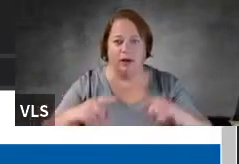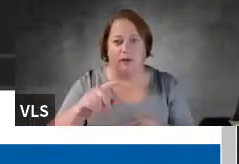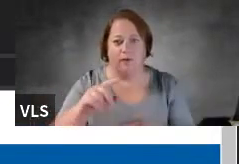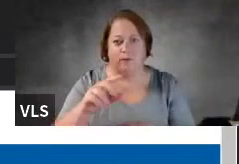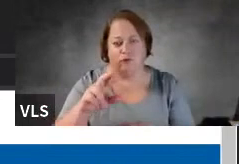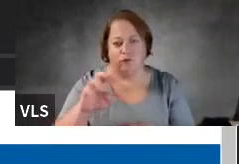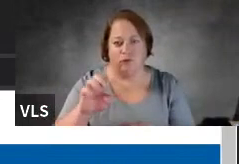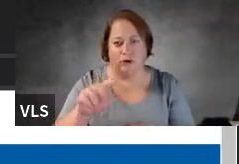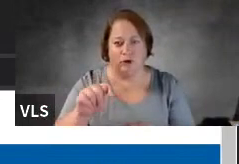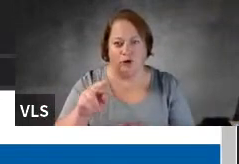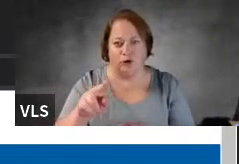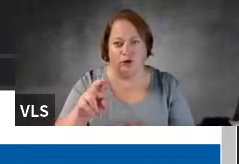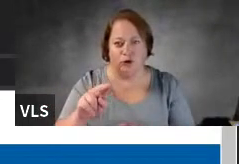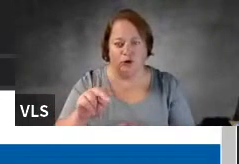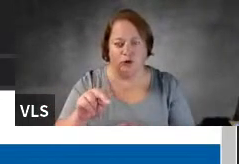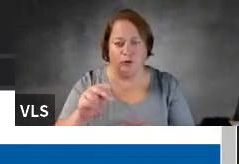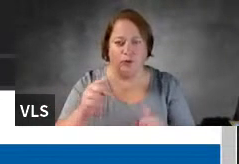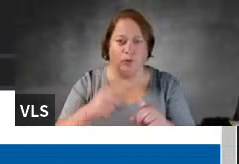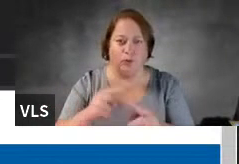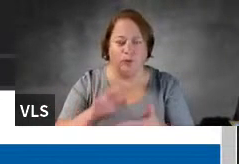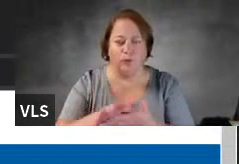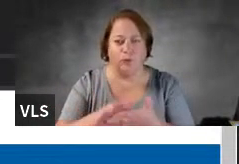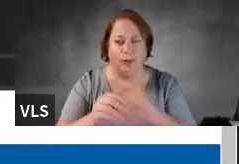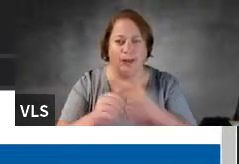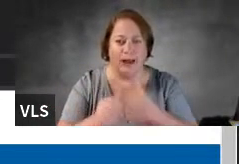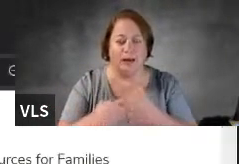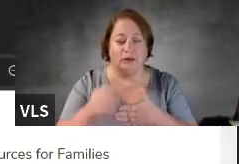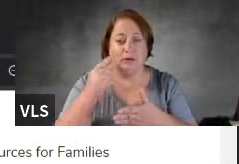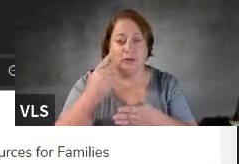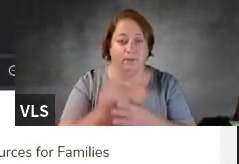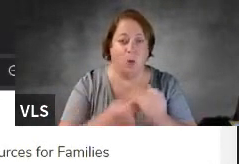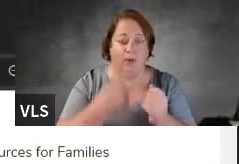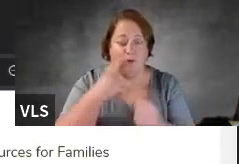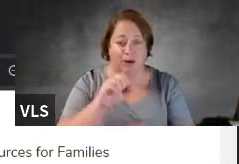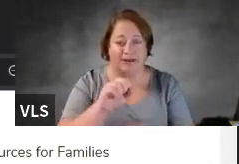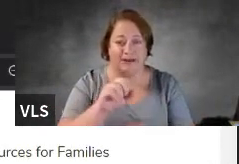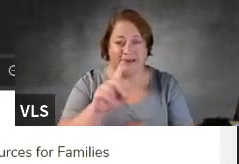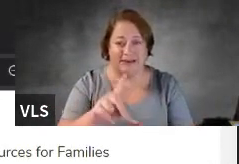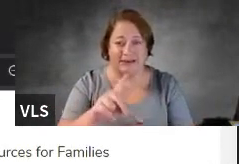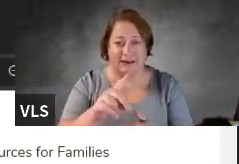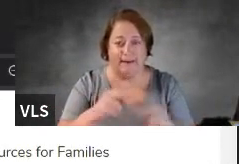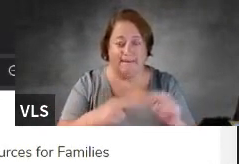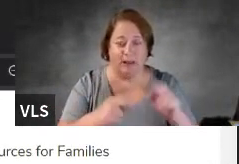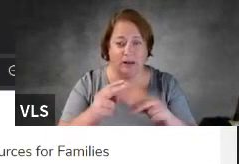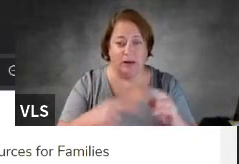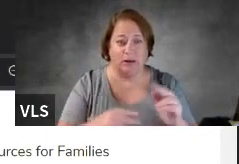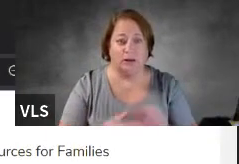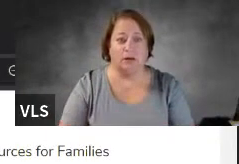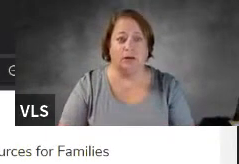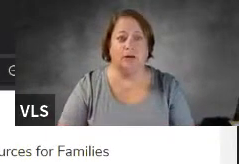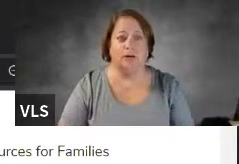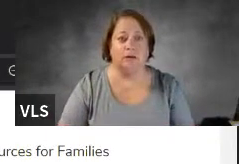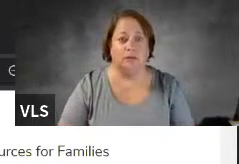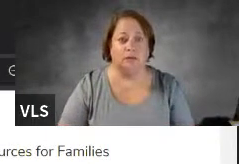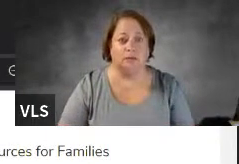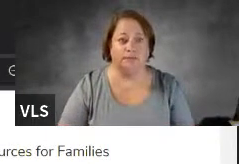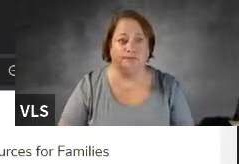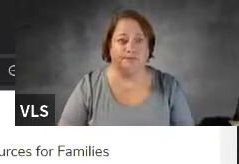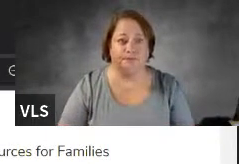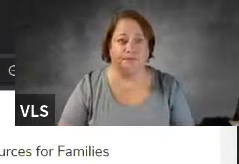school guidance, both for the SSD buildings. If you look to the left hand or your right hand, or you're looking on